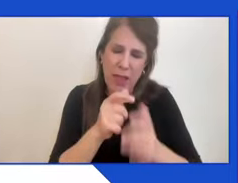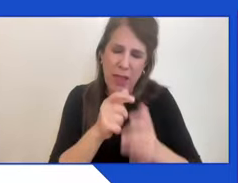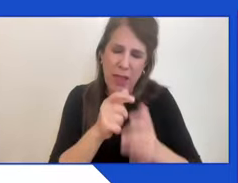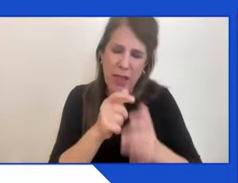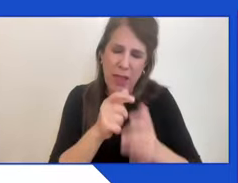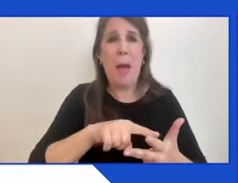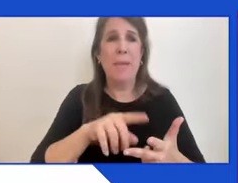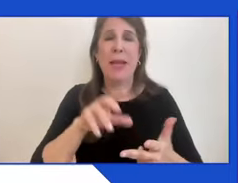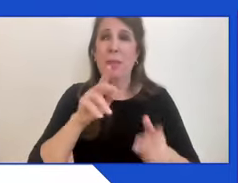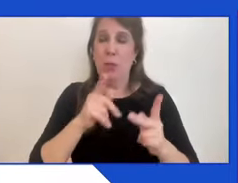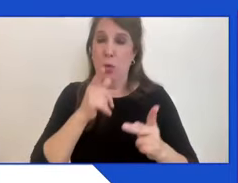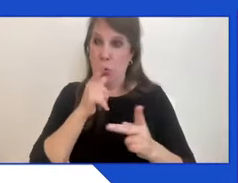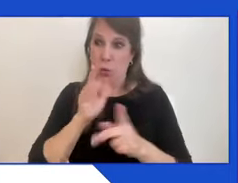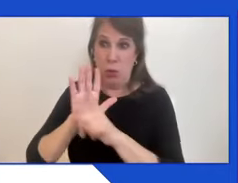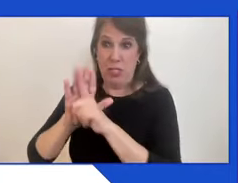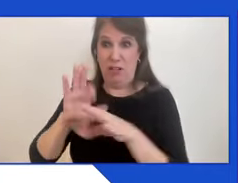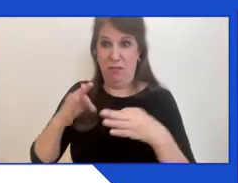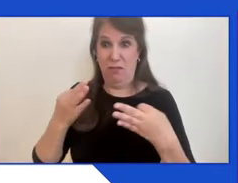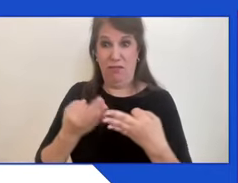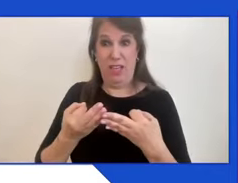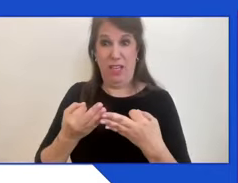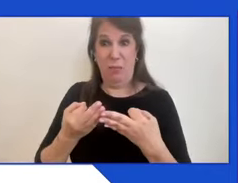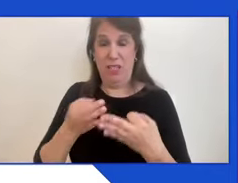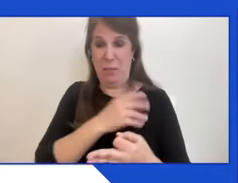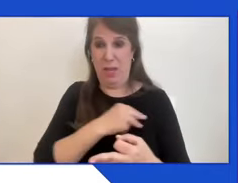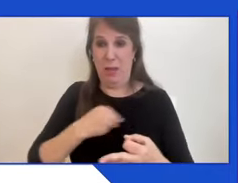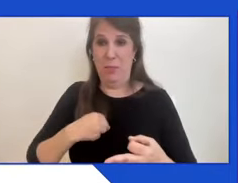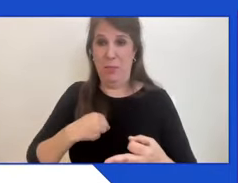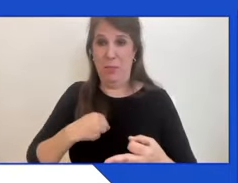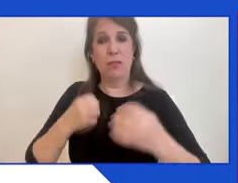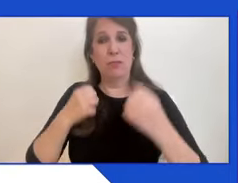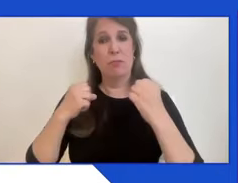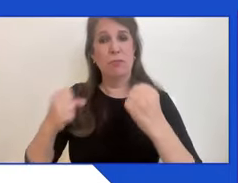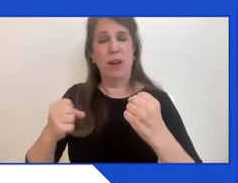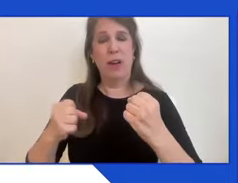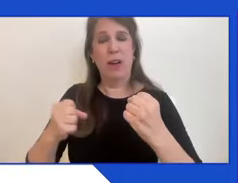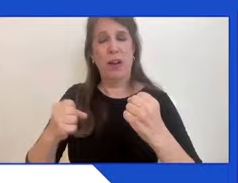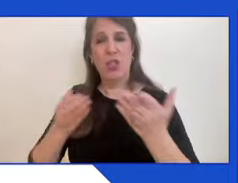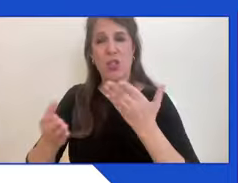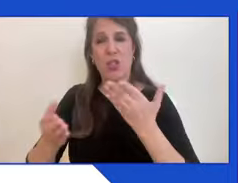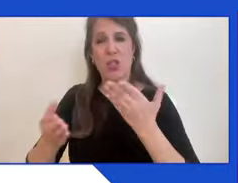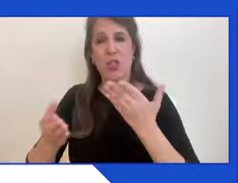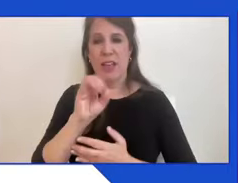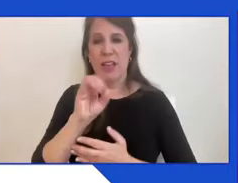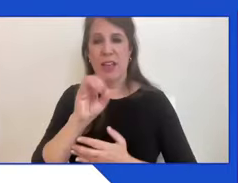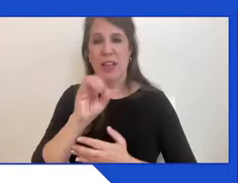Middle East. And may God bless Israel.